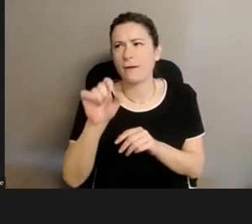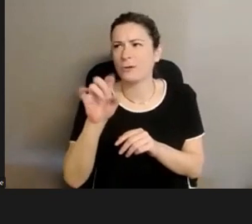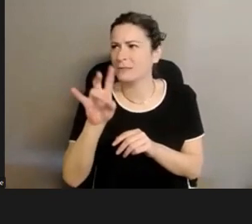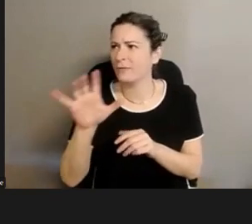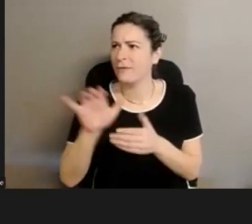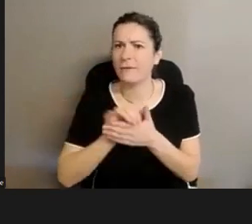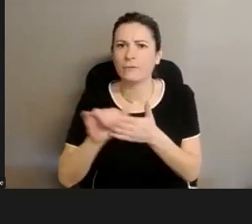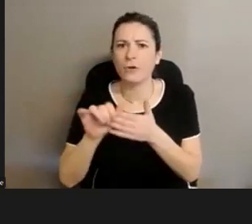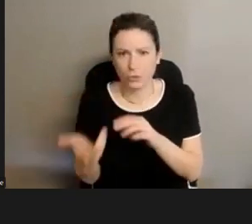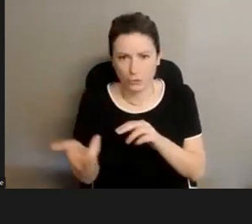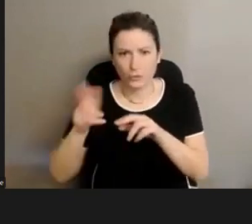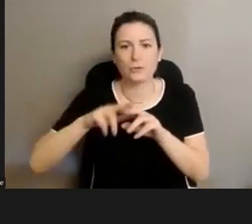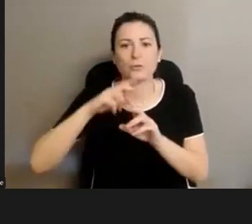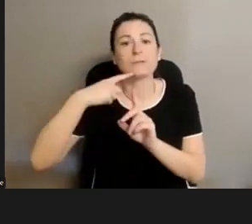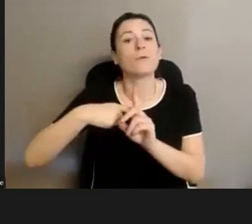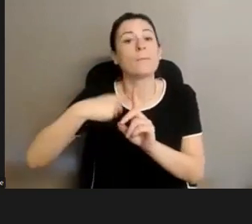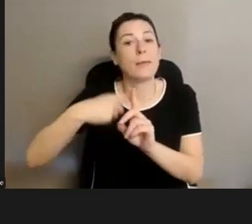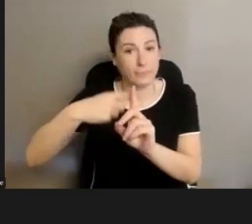per month.